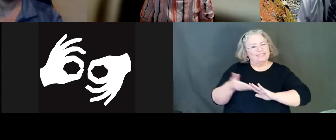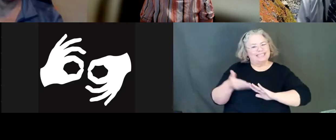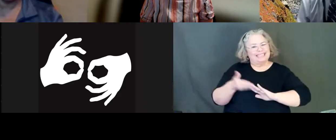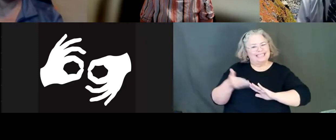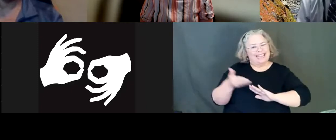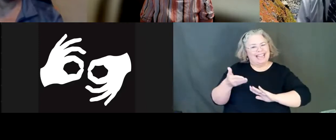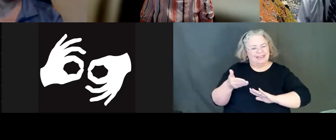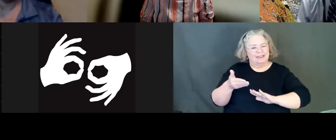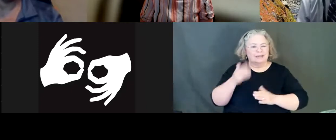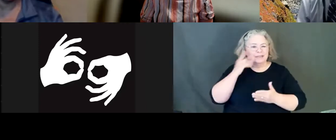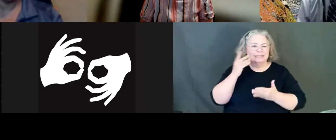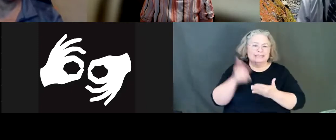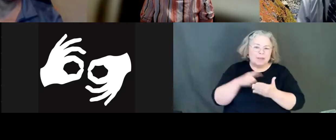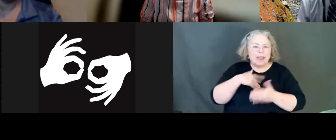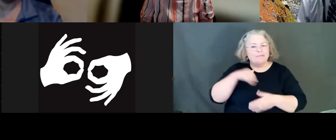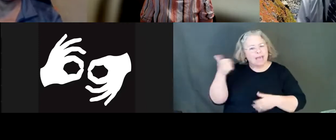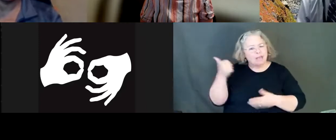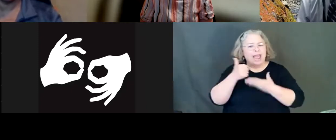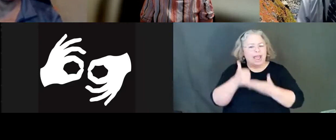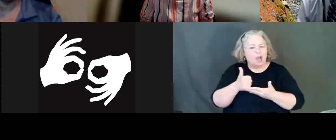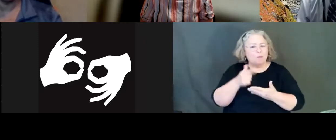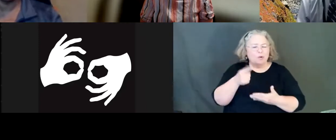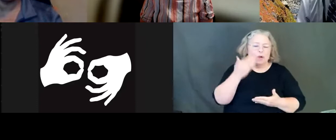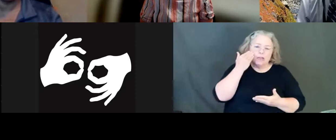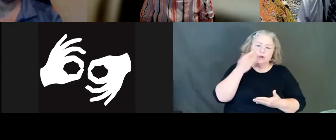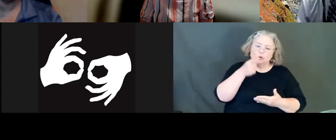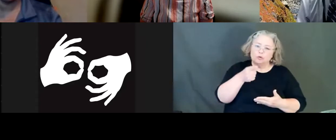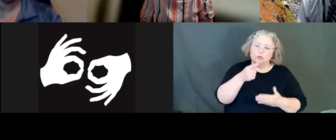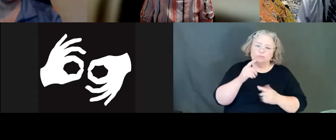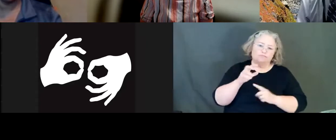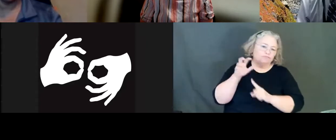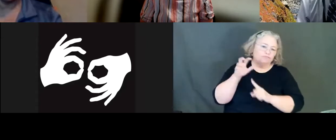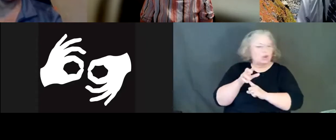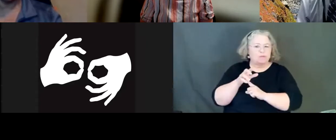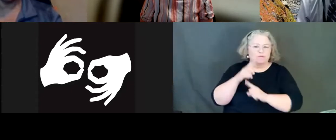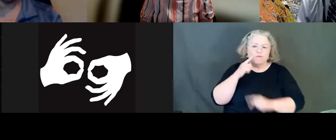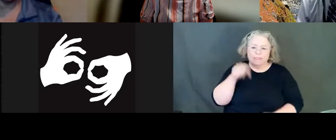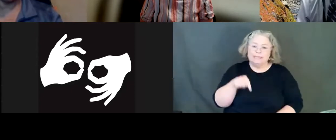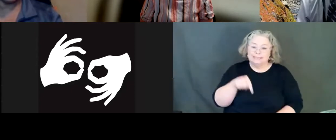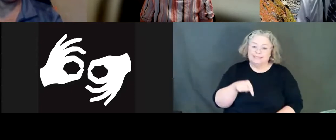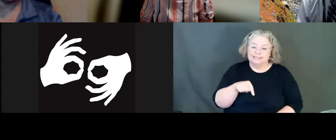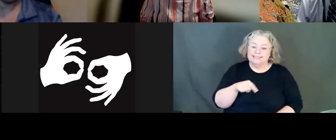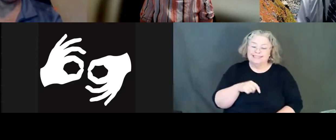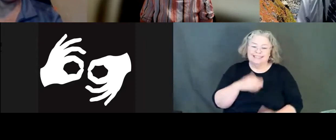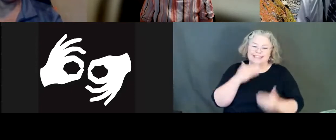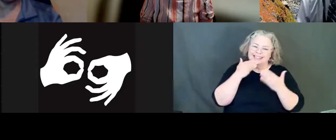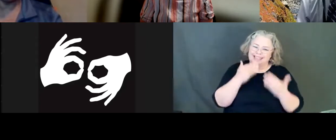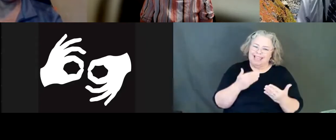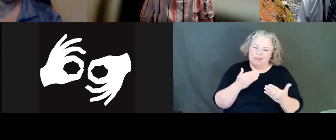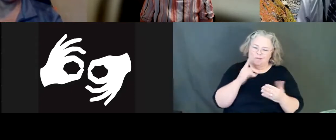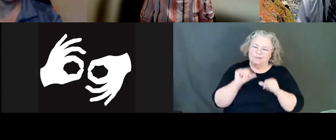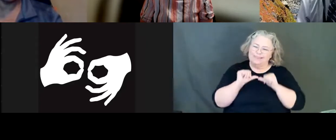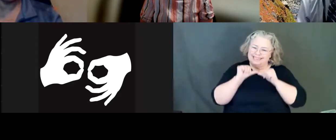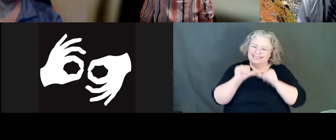you have others help you, but I know you've been kind of the champion for this. So thank you for continuing